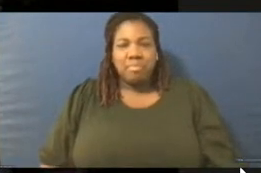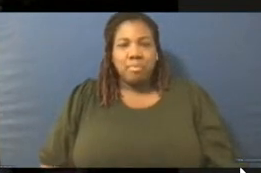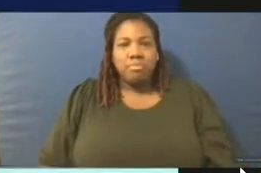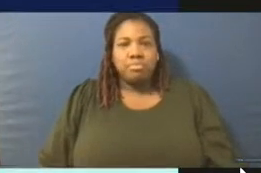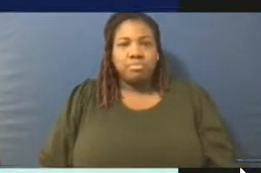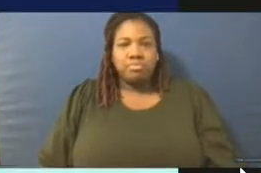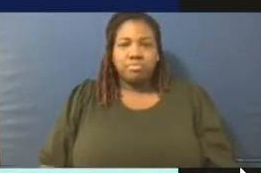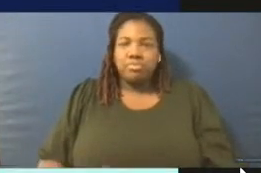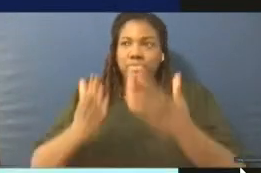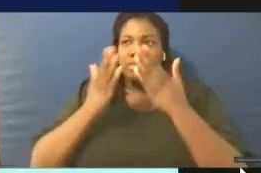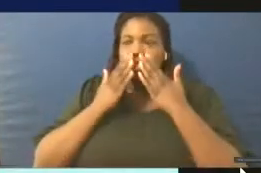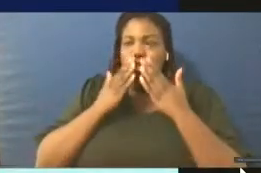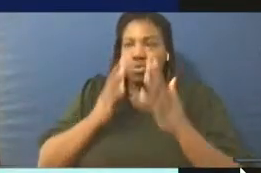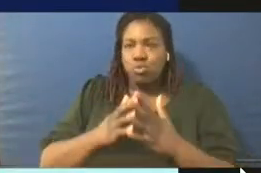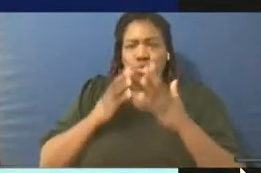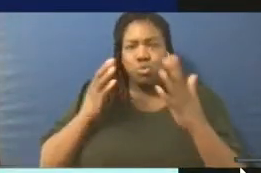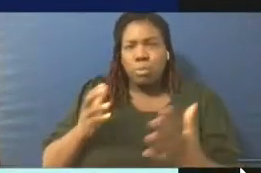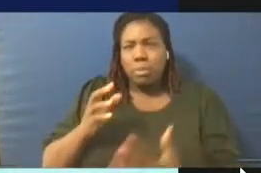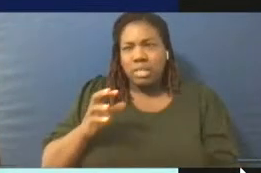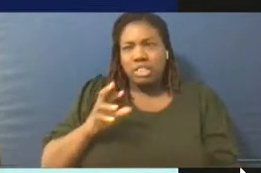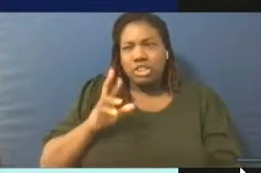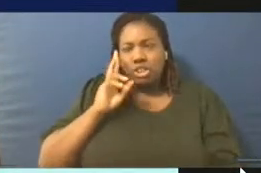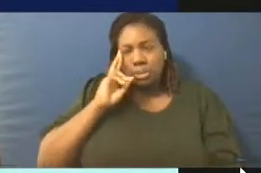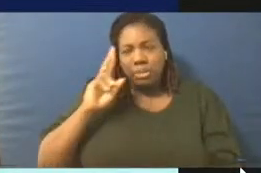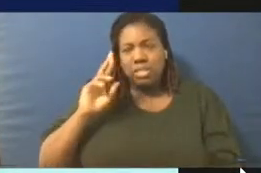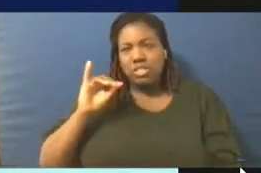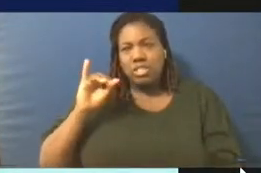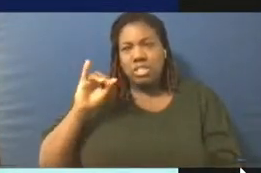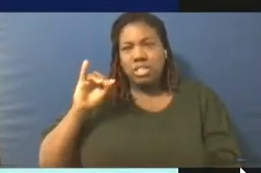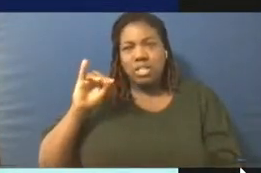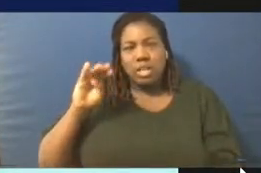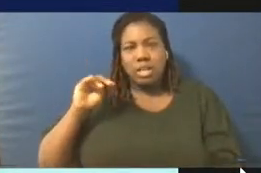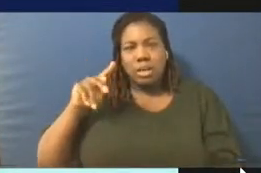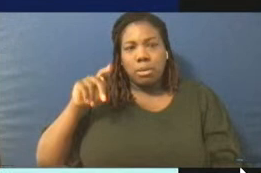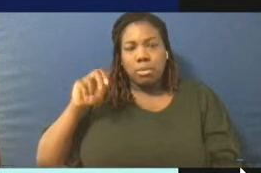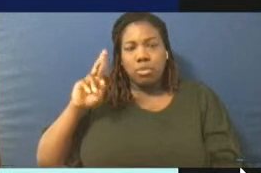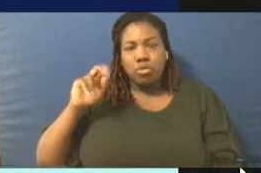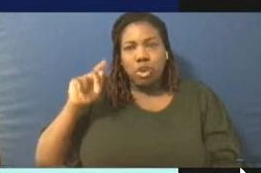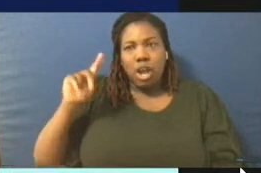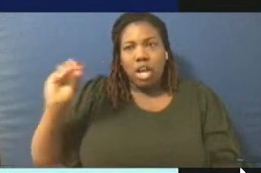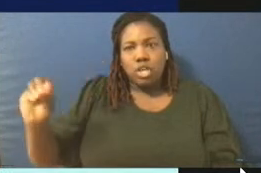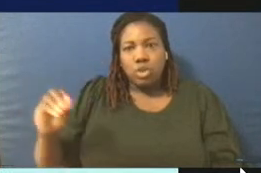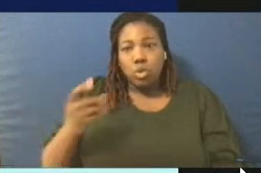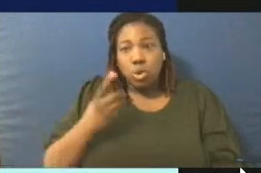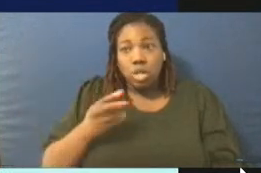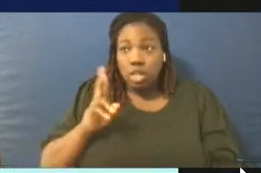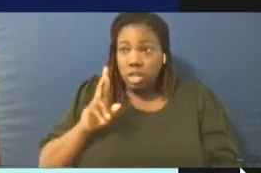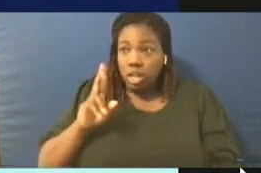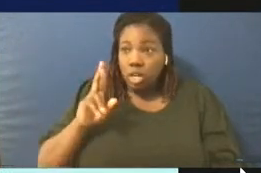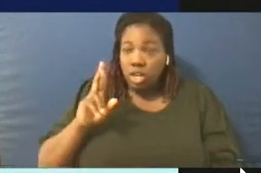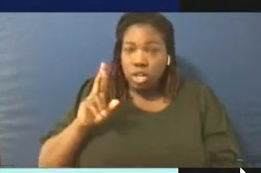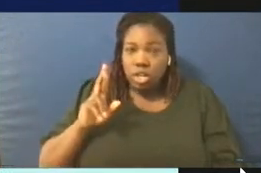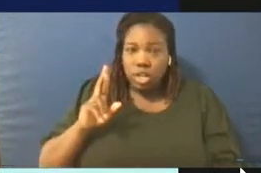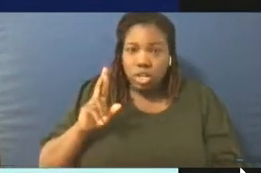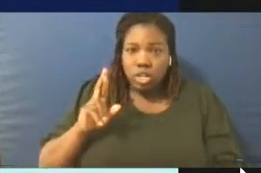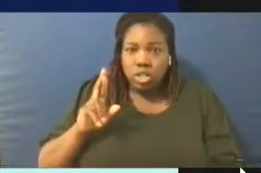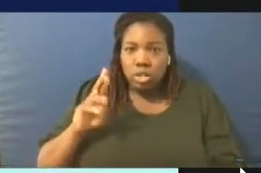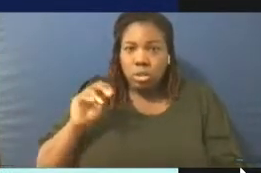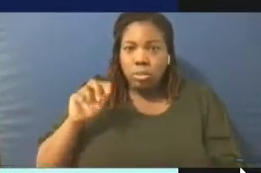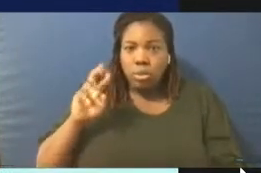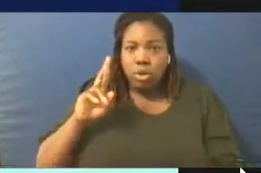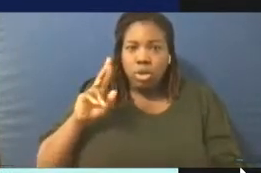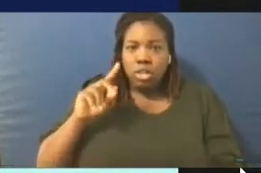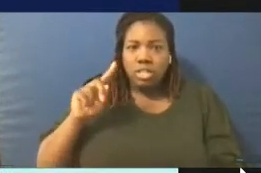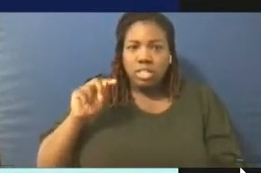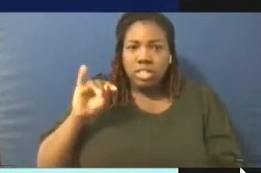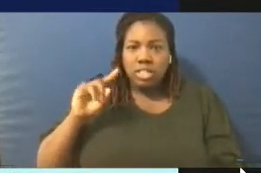Thank you so much, Mr. Imperato. Dr. Martinez, please. Thank you, Madam Chair. Also want to give a shout out to my colleagues